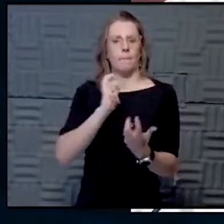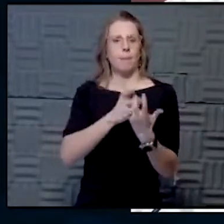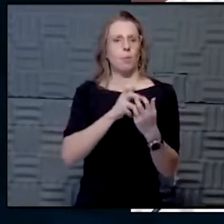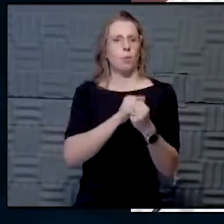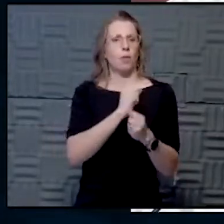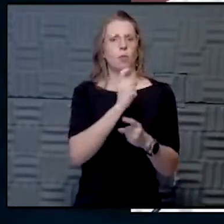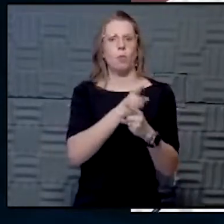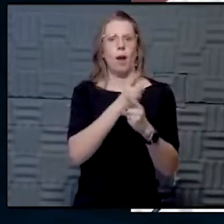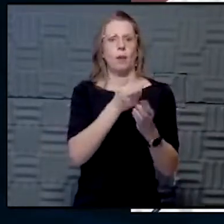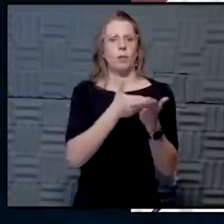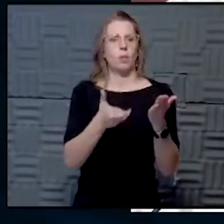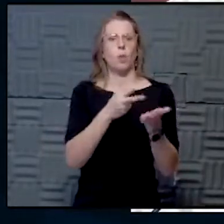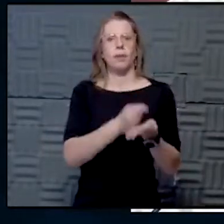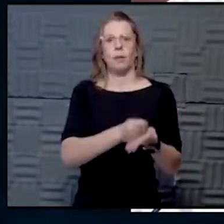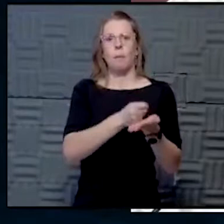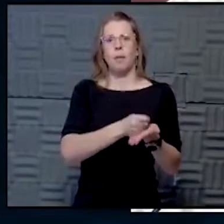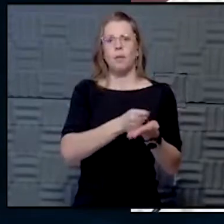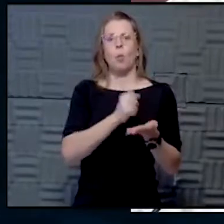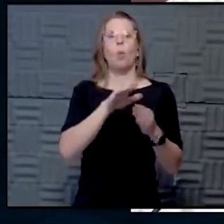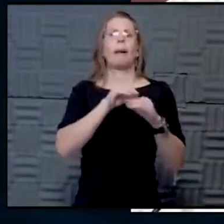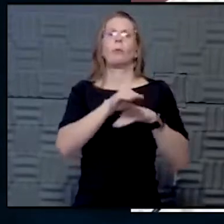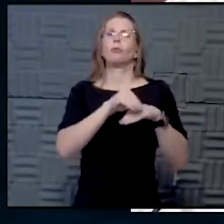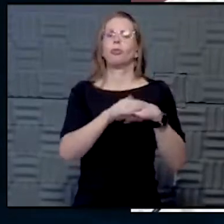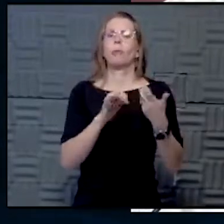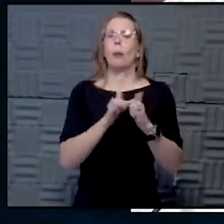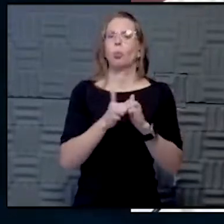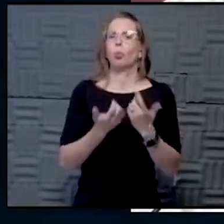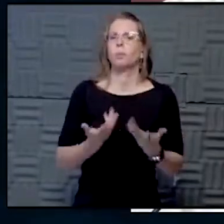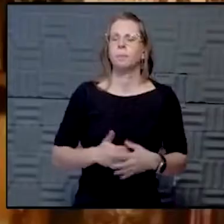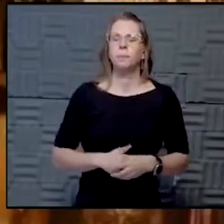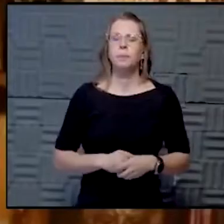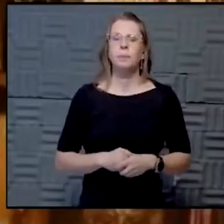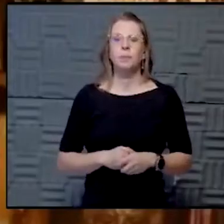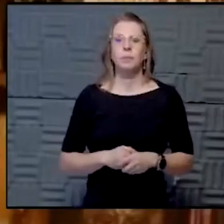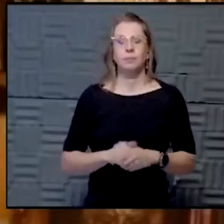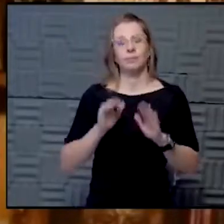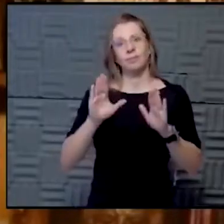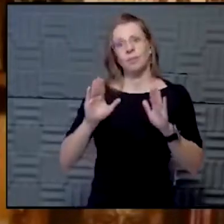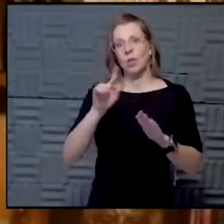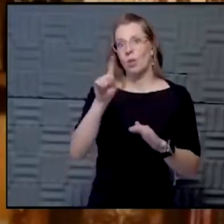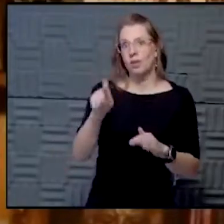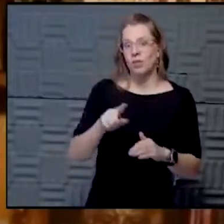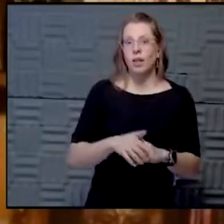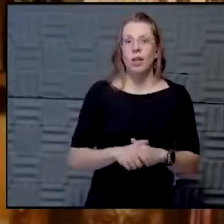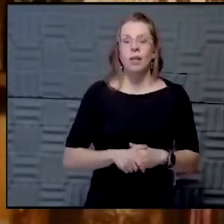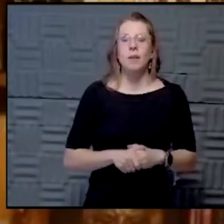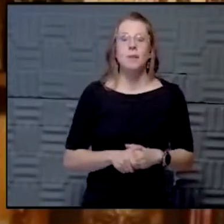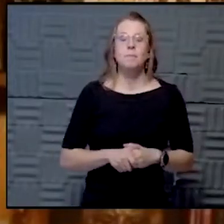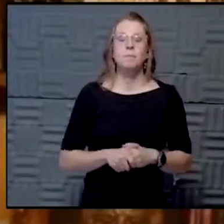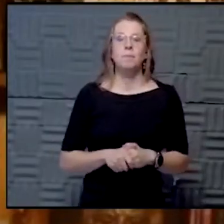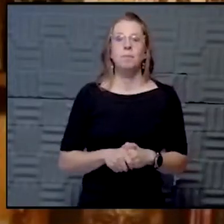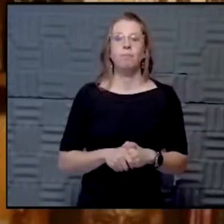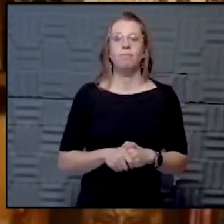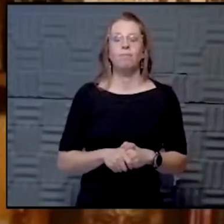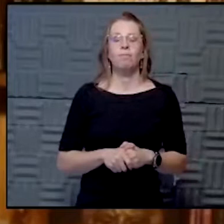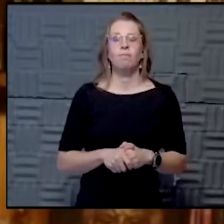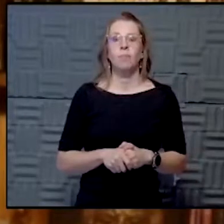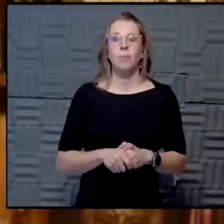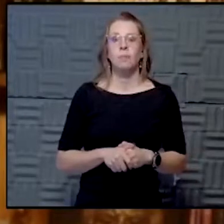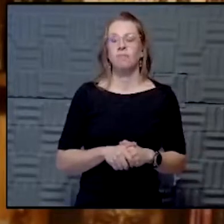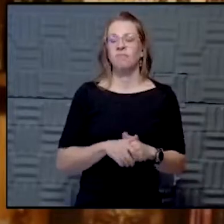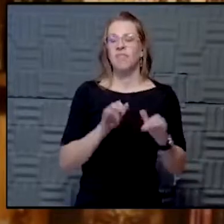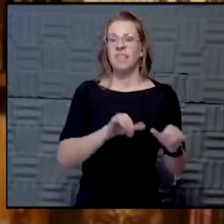right resource therapist or counselor? A great question. And just like